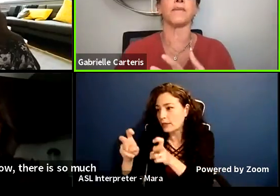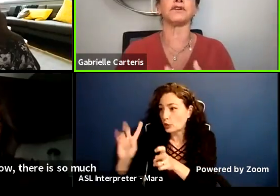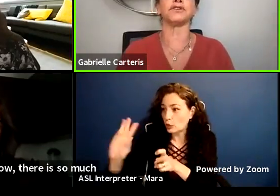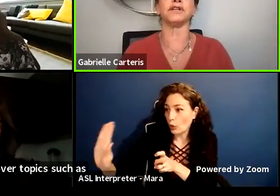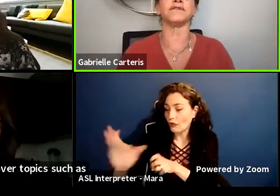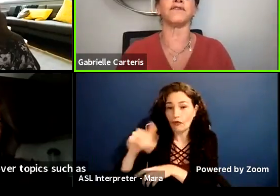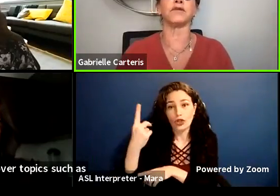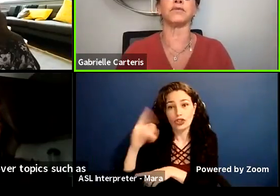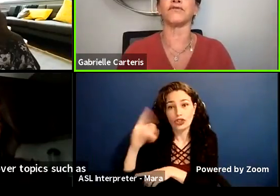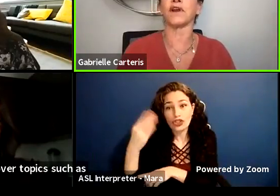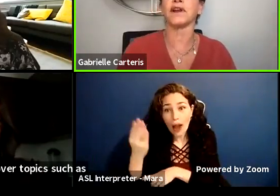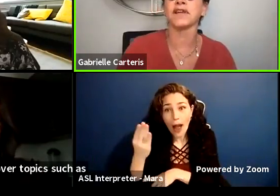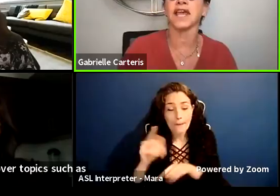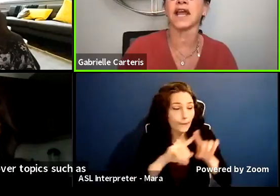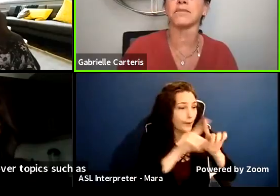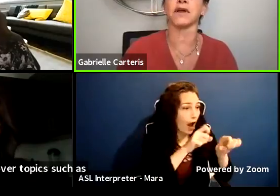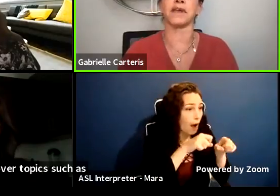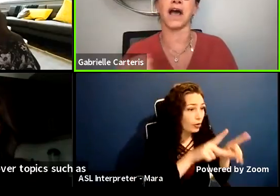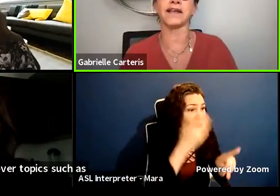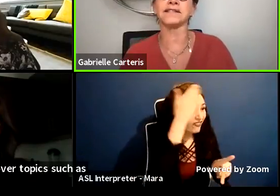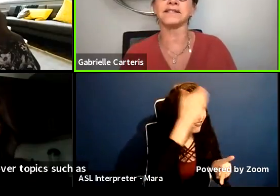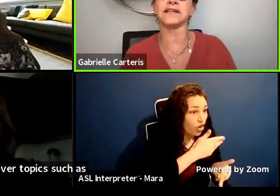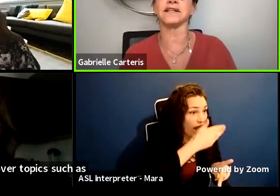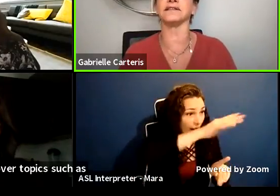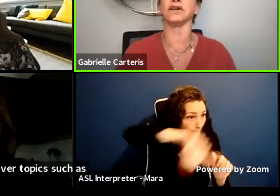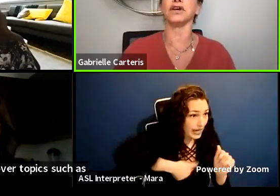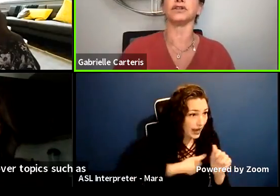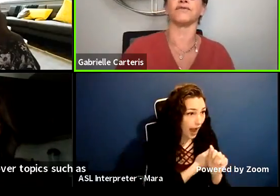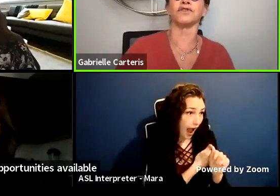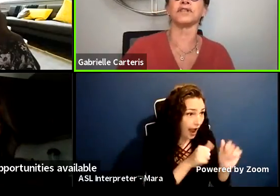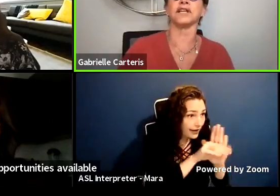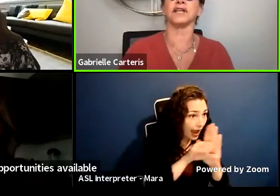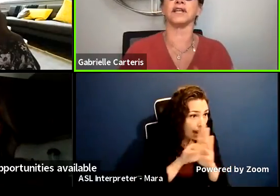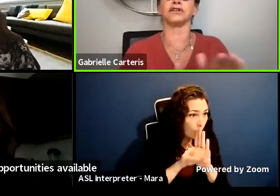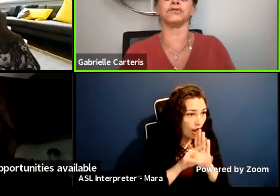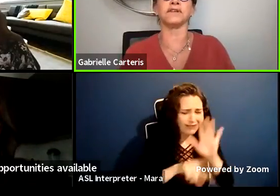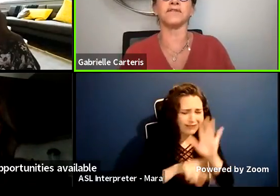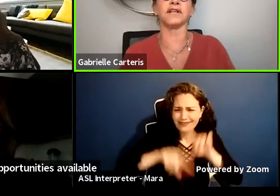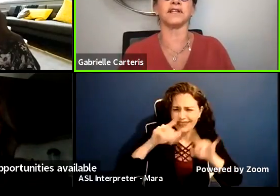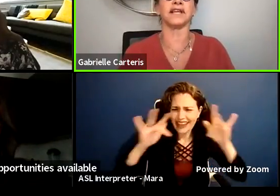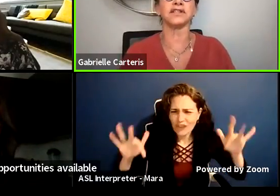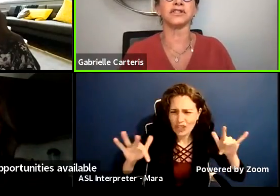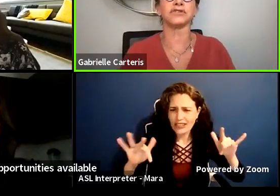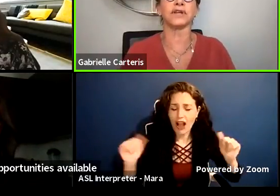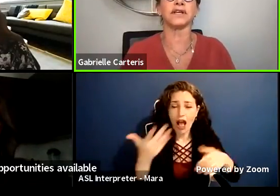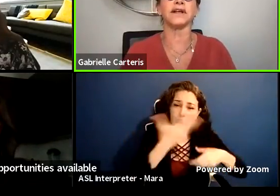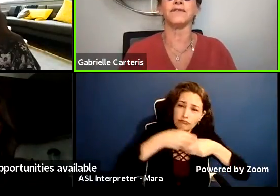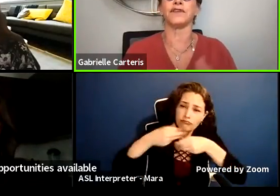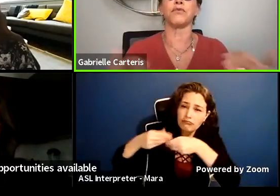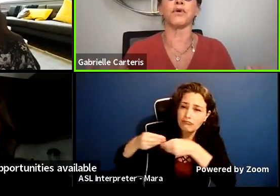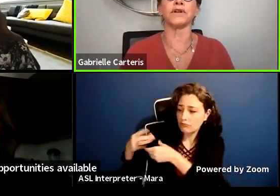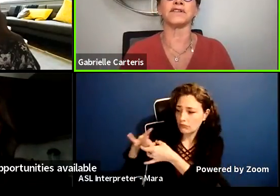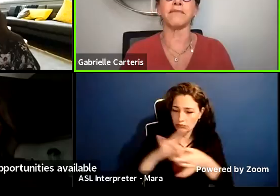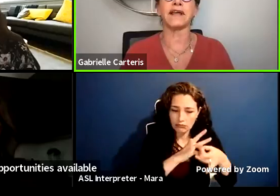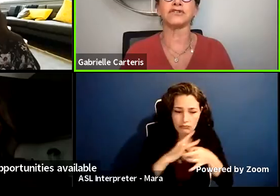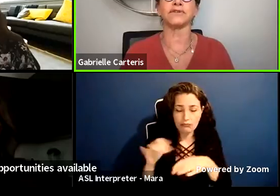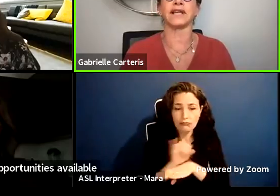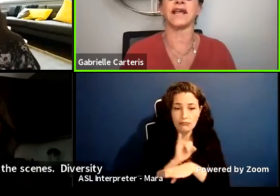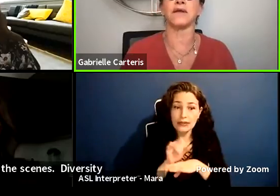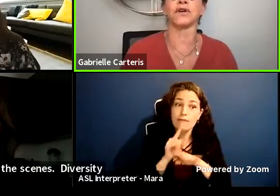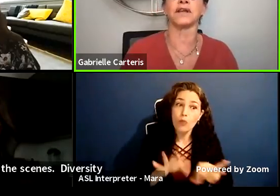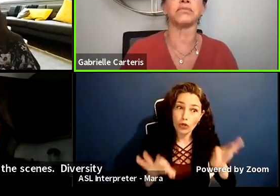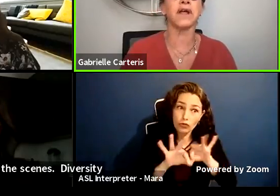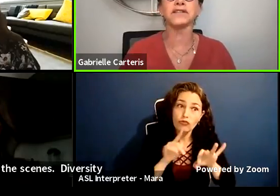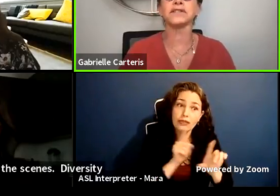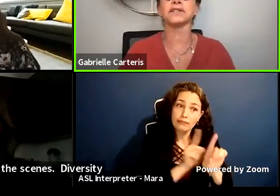job, opportunities available in front of the camera and behind the scenes, diversity and inclusivity in the industry, the importance of mentoring